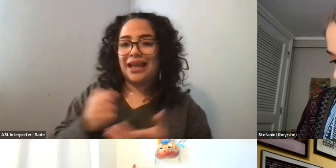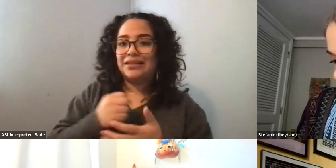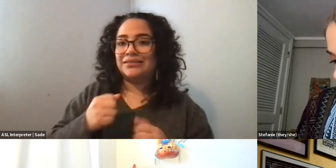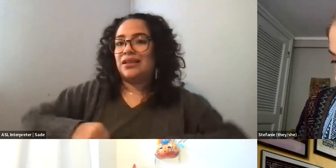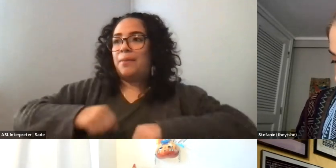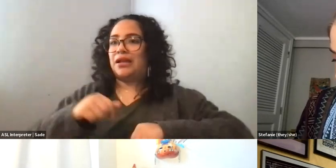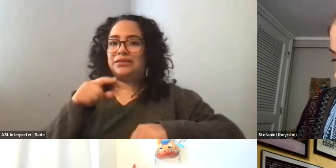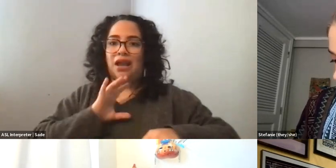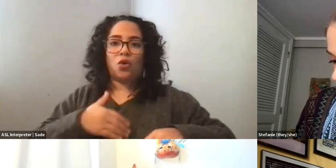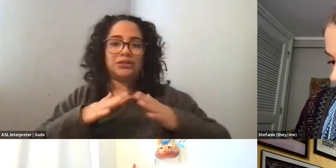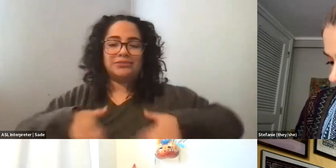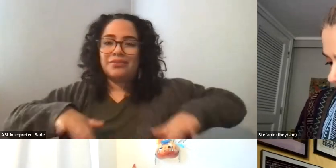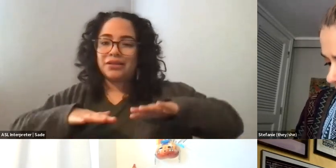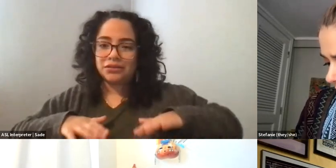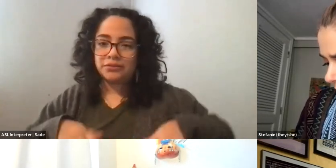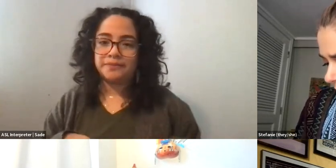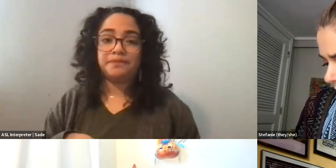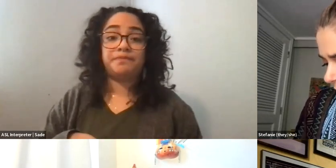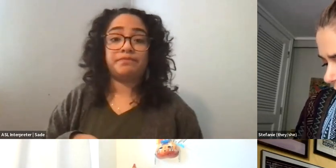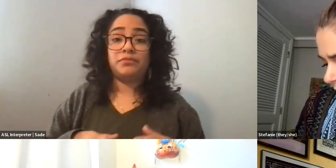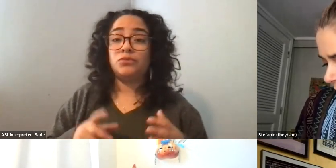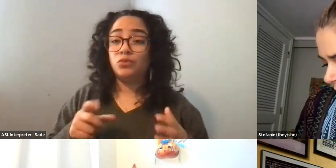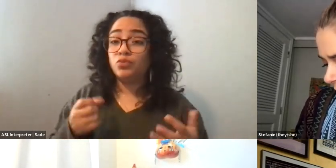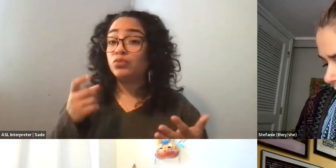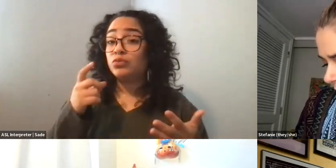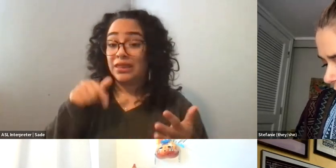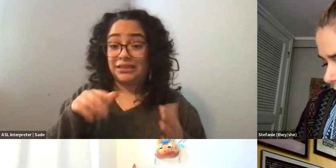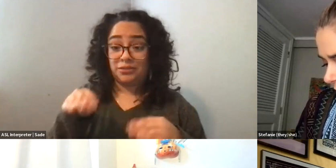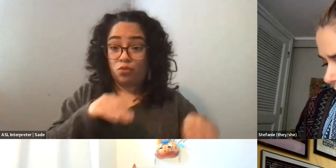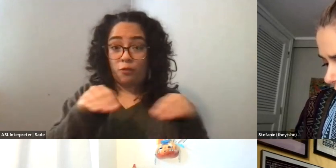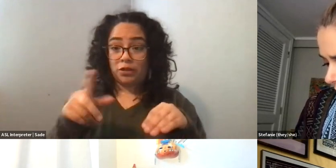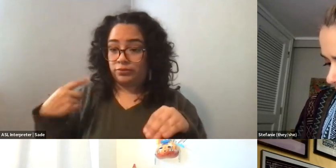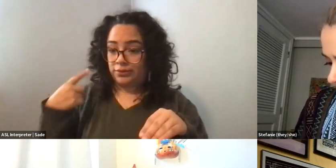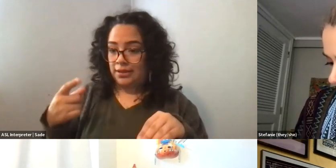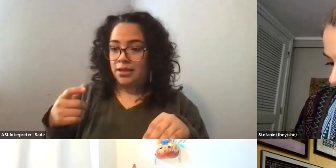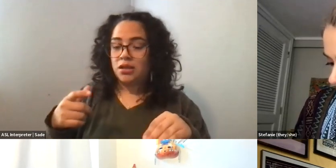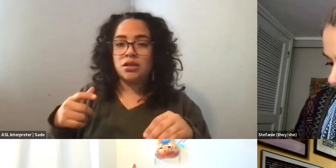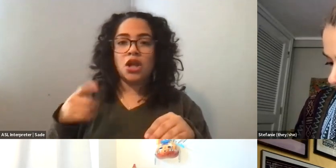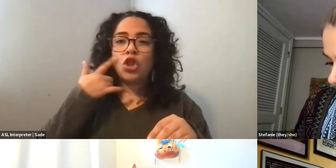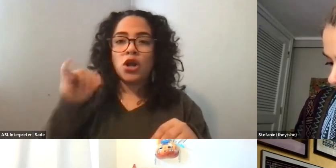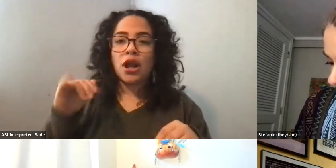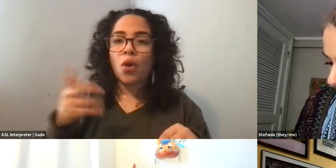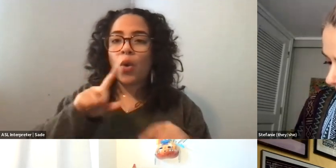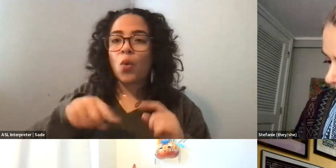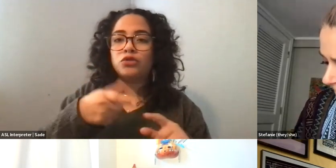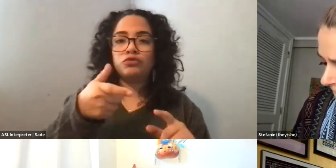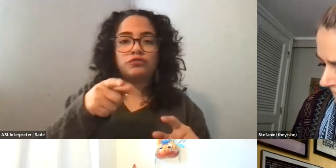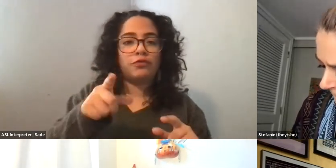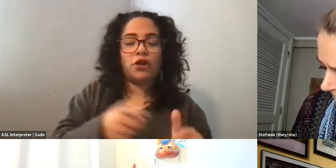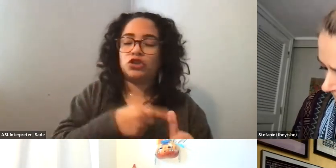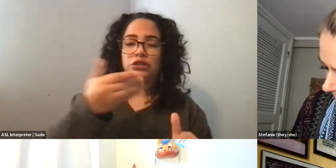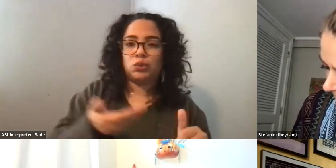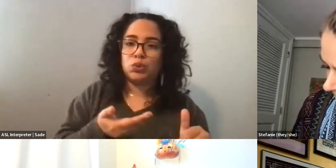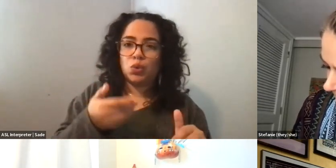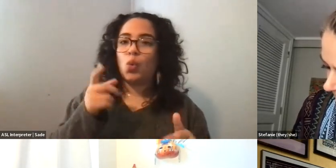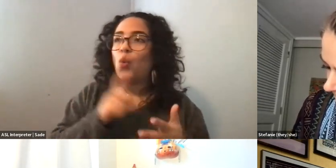ask that question again. Like, what did these movements look like when you first joined and were first introduced to them? What